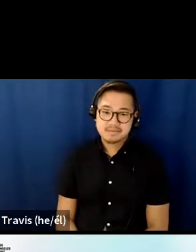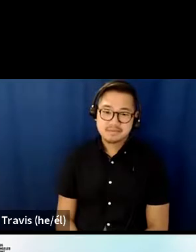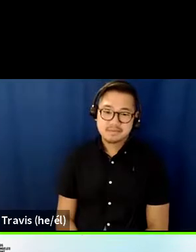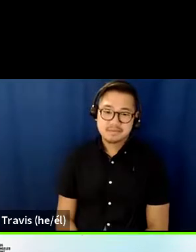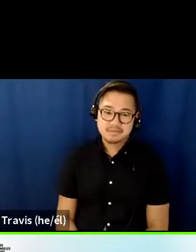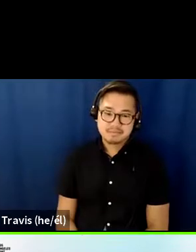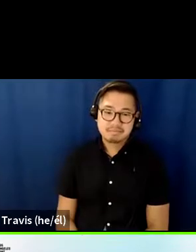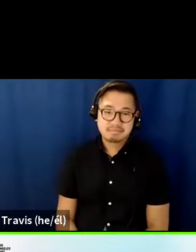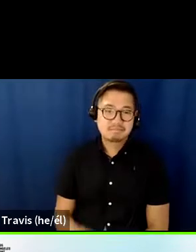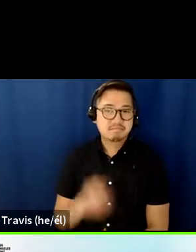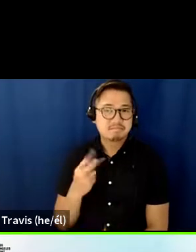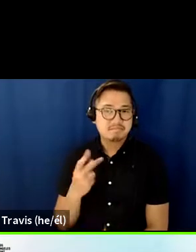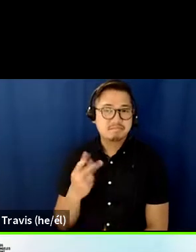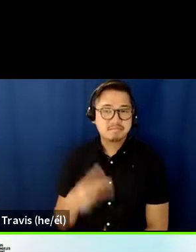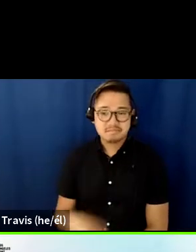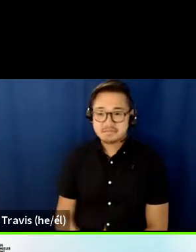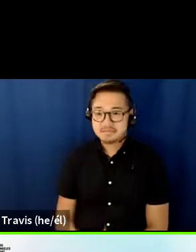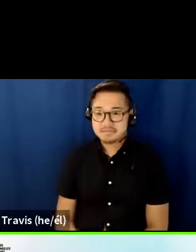Oh, bro.